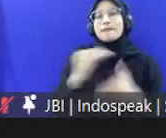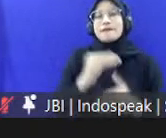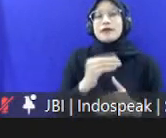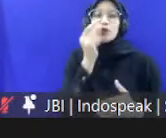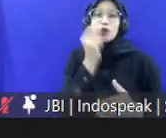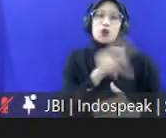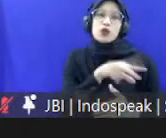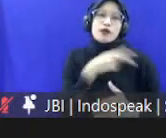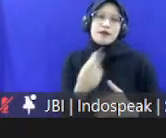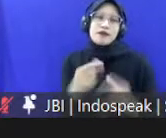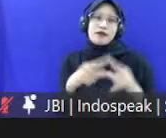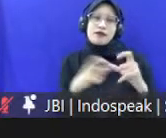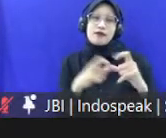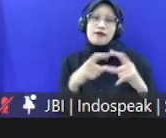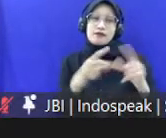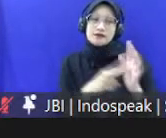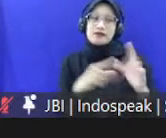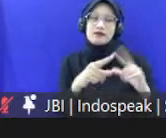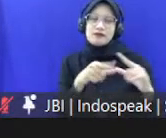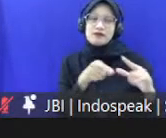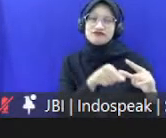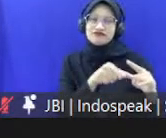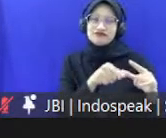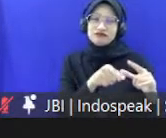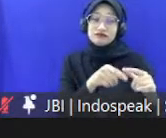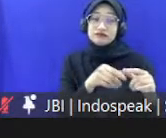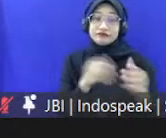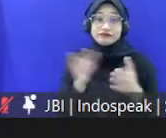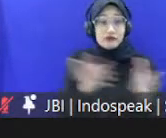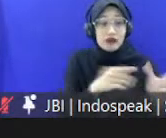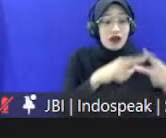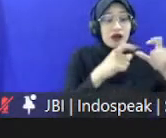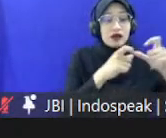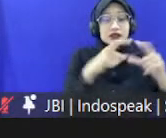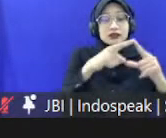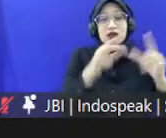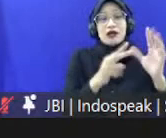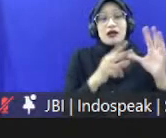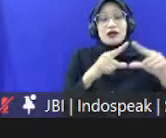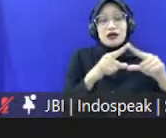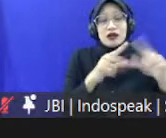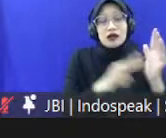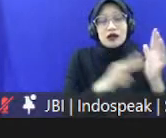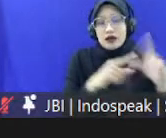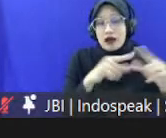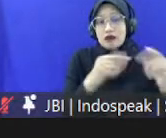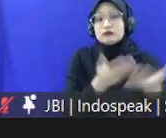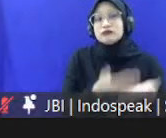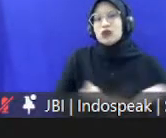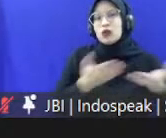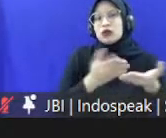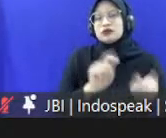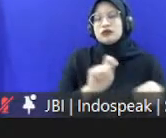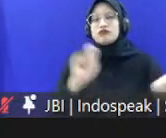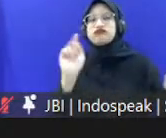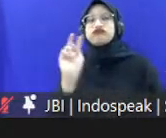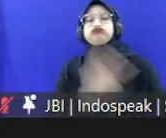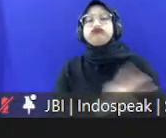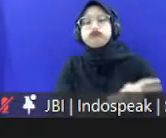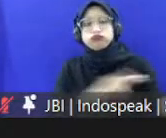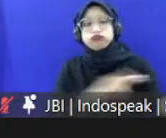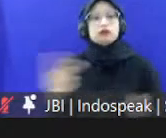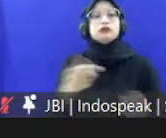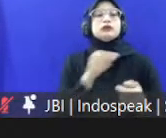on the other hand, is quite the opposite. The story of multiple oppression from families, from society, from